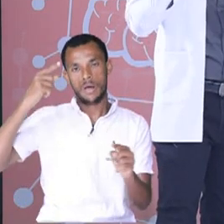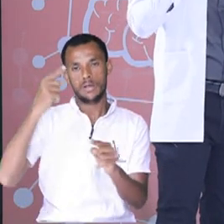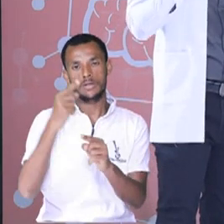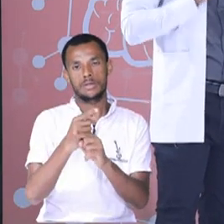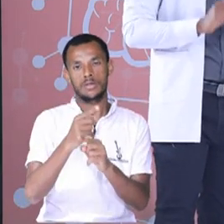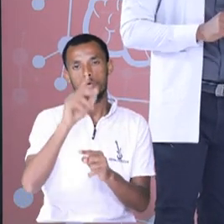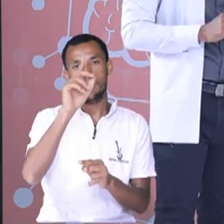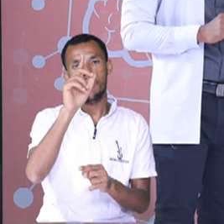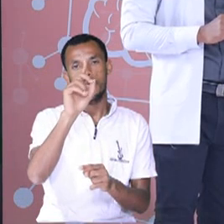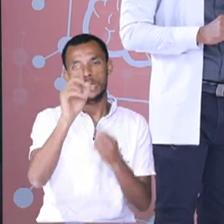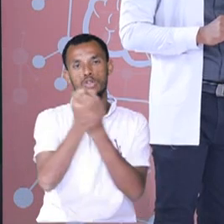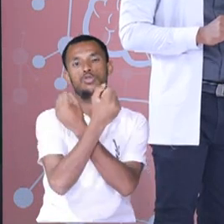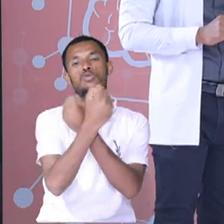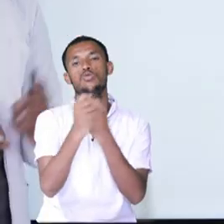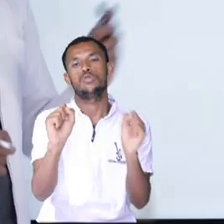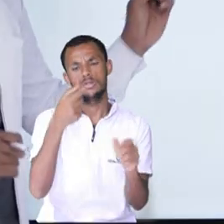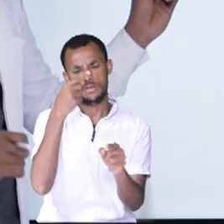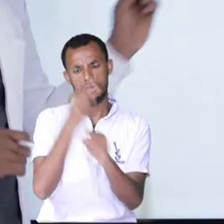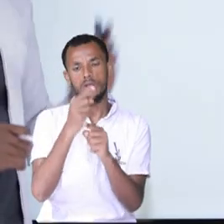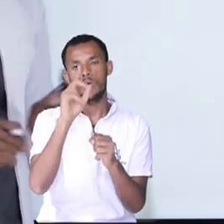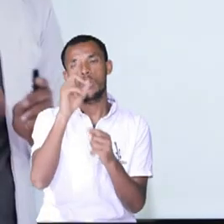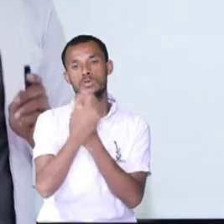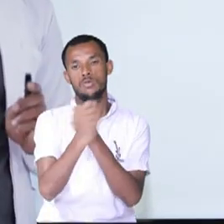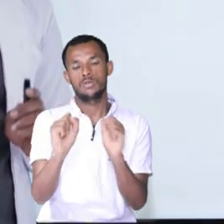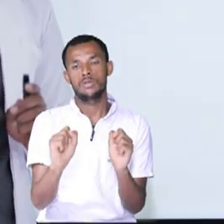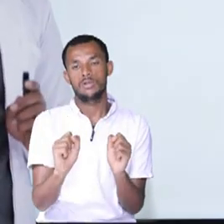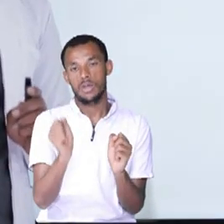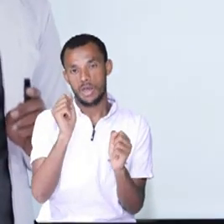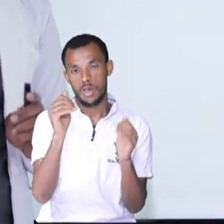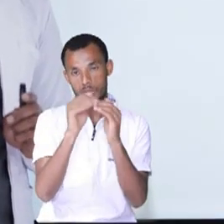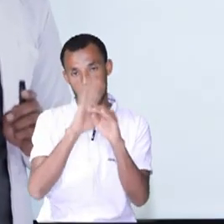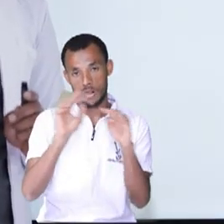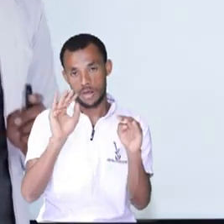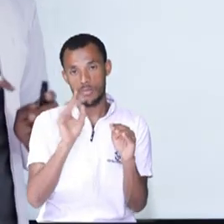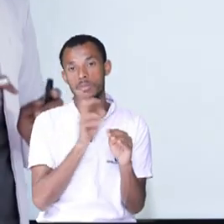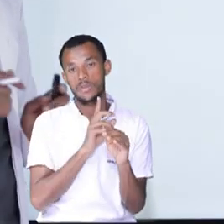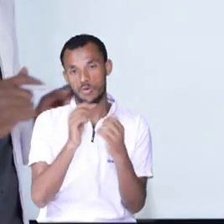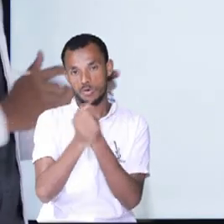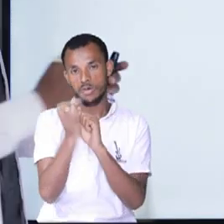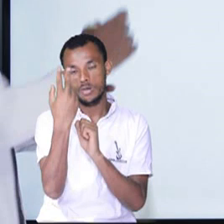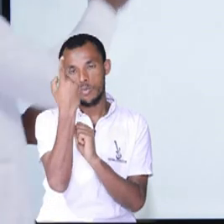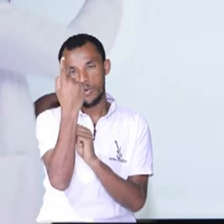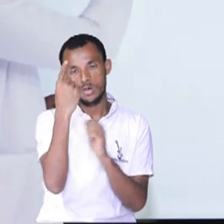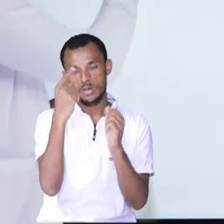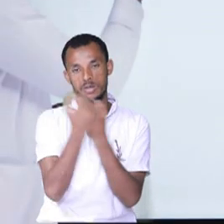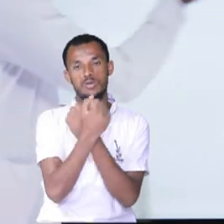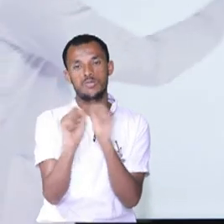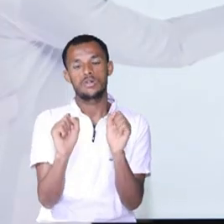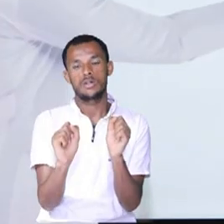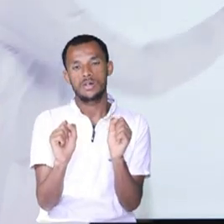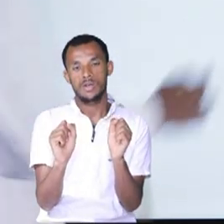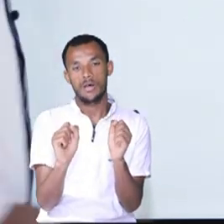exactly one solution. In the case of equality, we have exactly one solution. But in the case